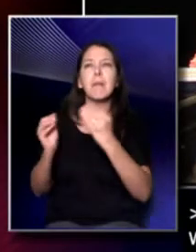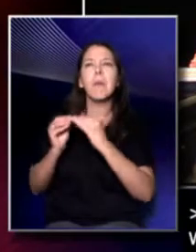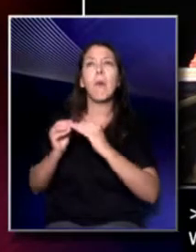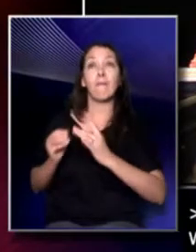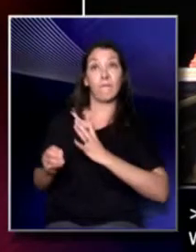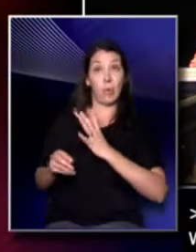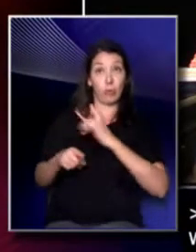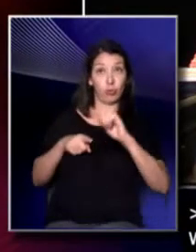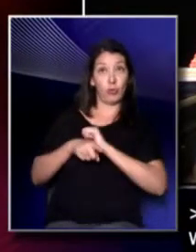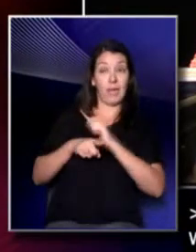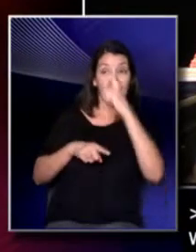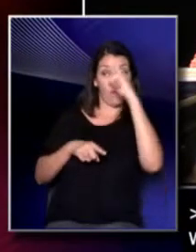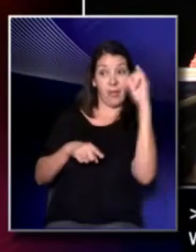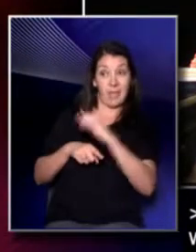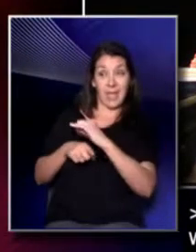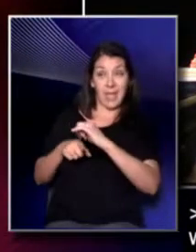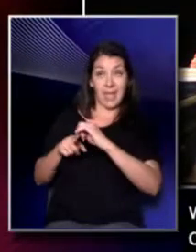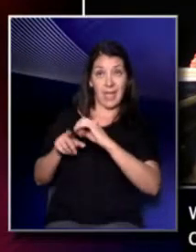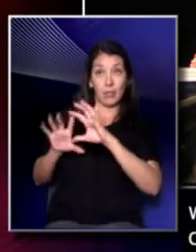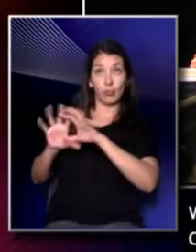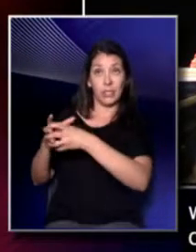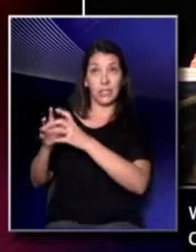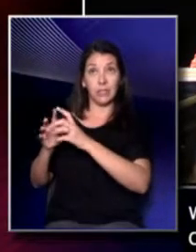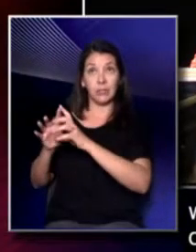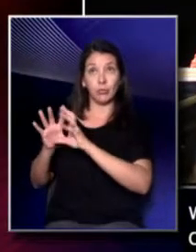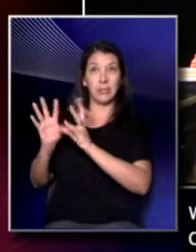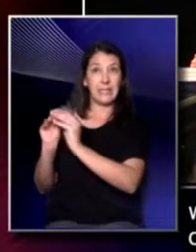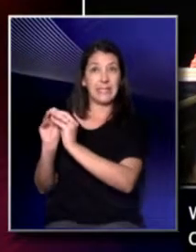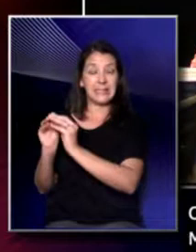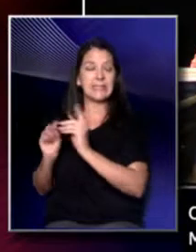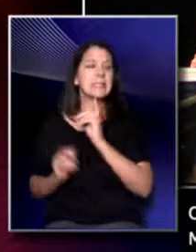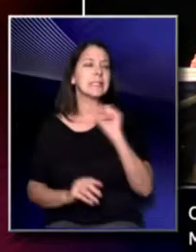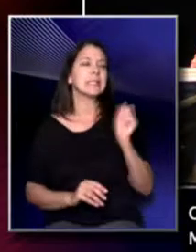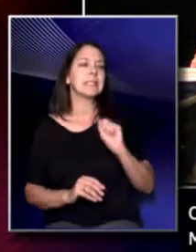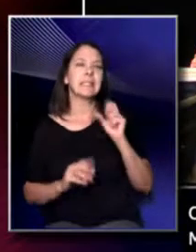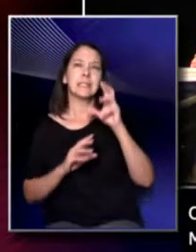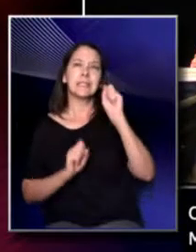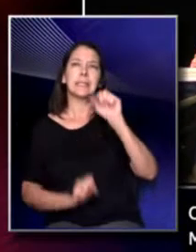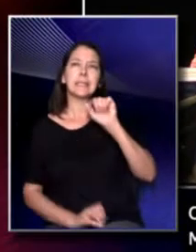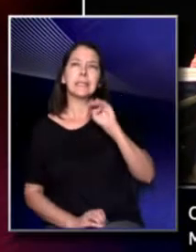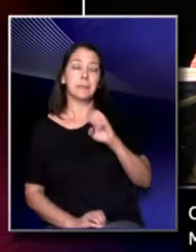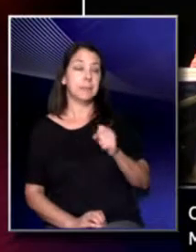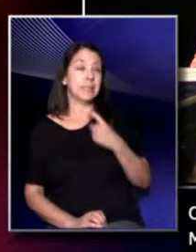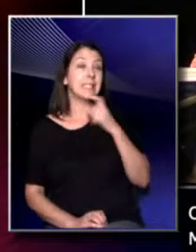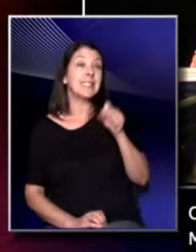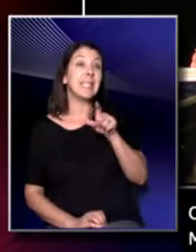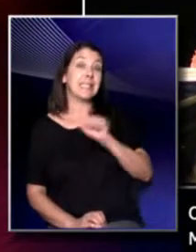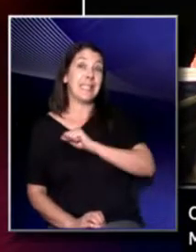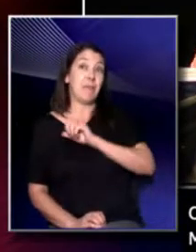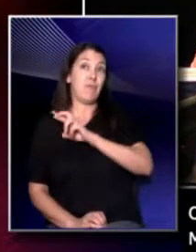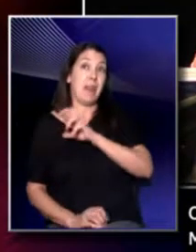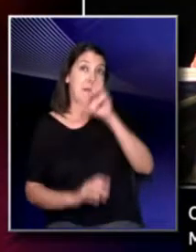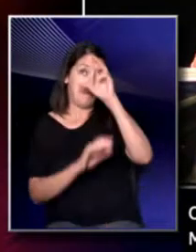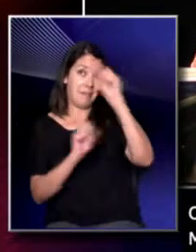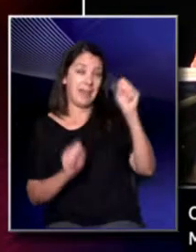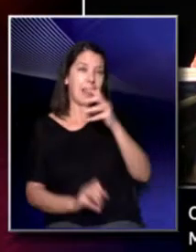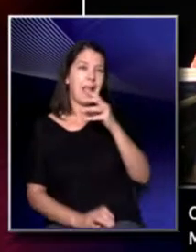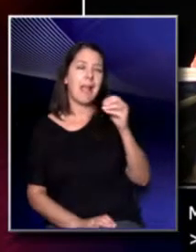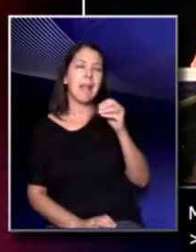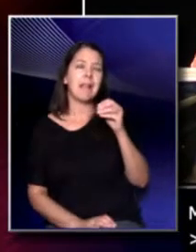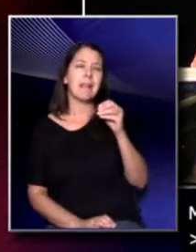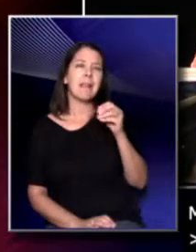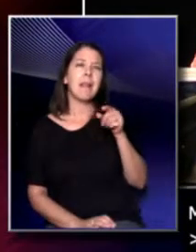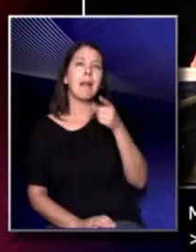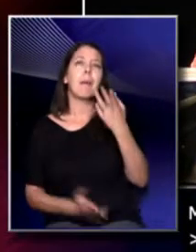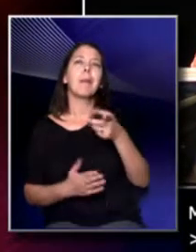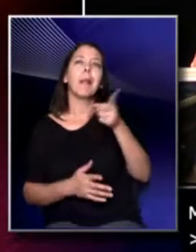training for that retreat? Sure, I would, that with Superintendent Reichman, and she might